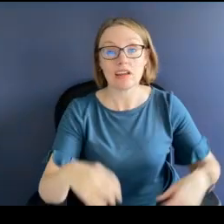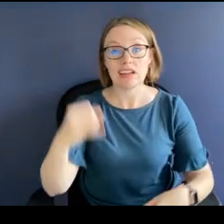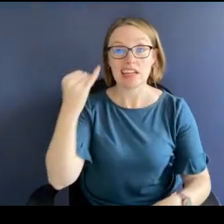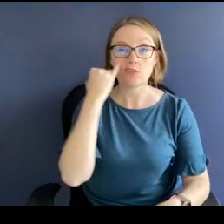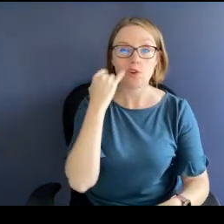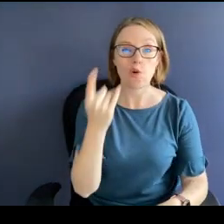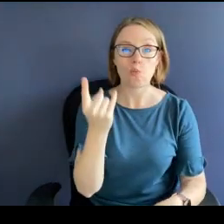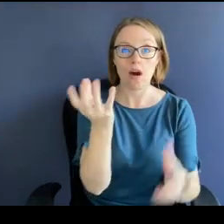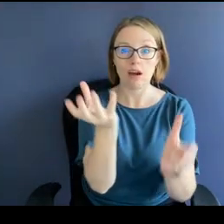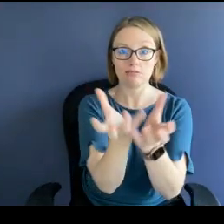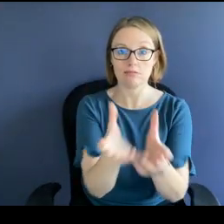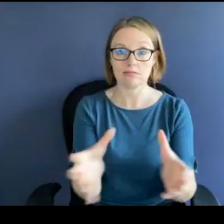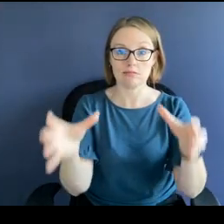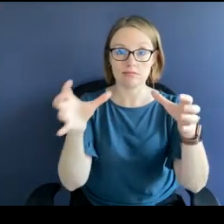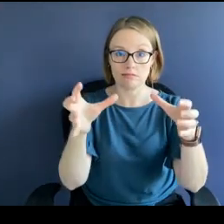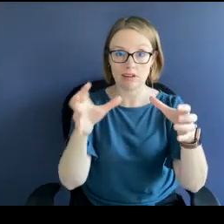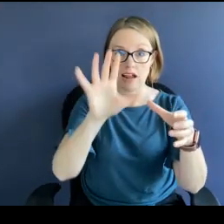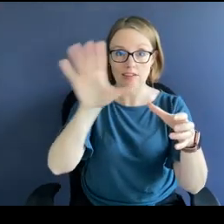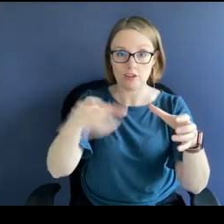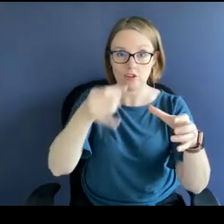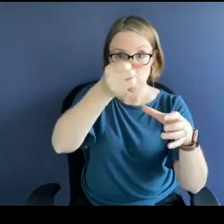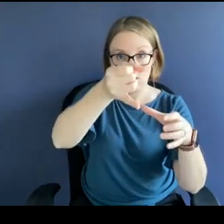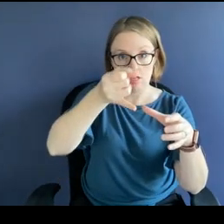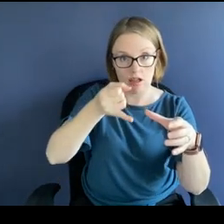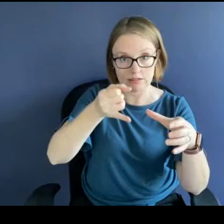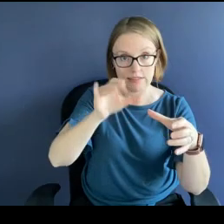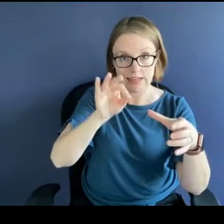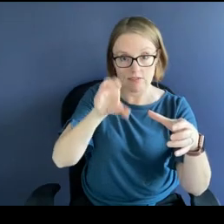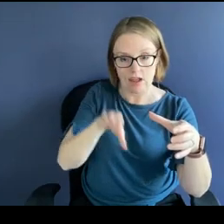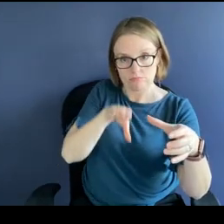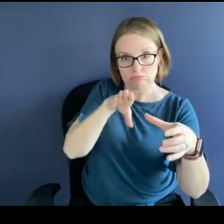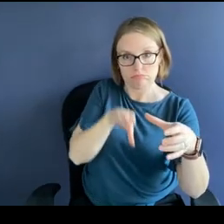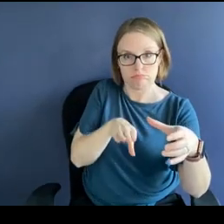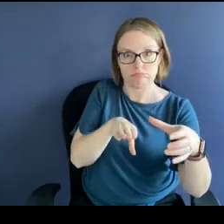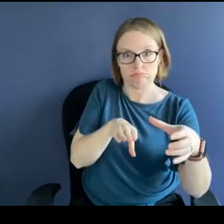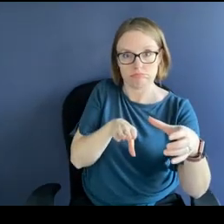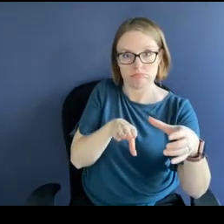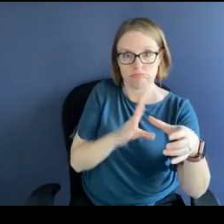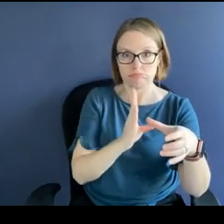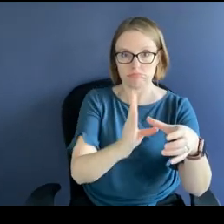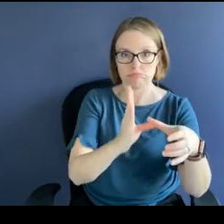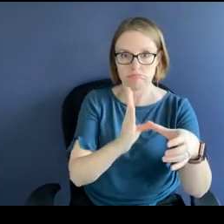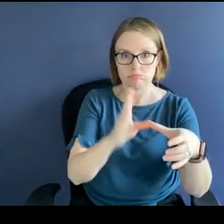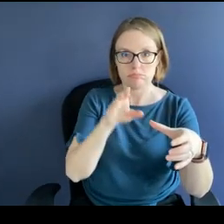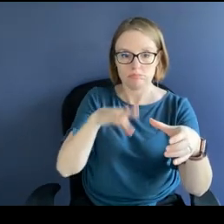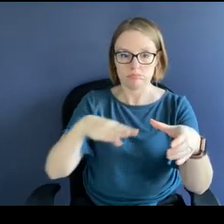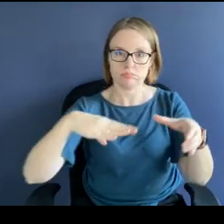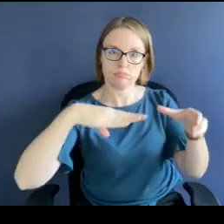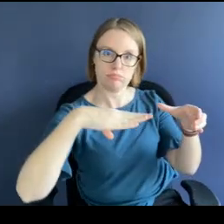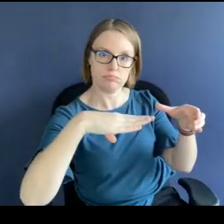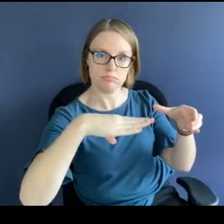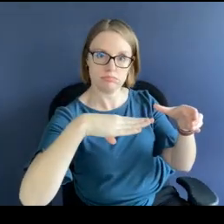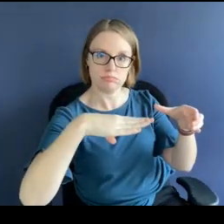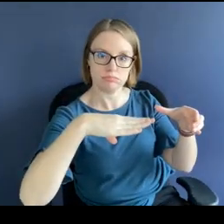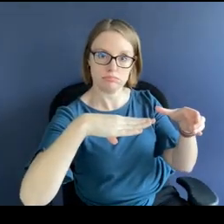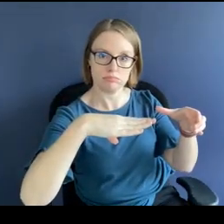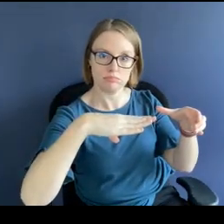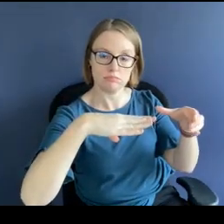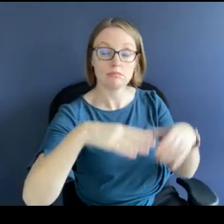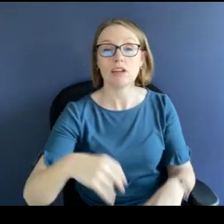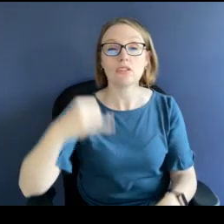center line of the CFS must align with the center line of the bowl. Where there